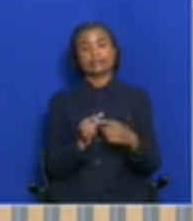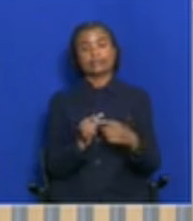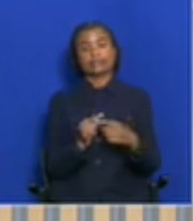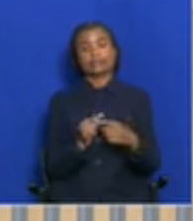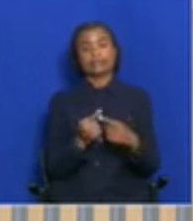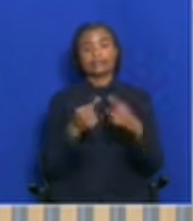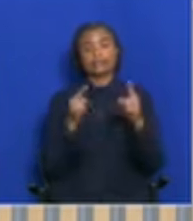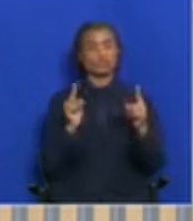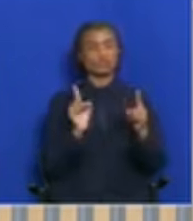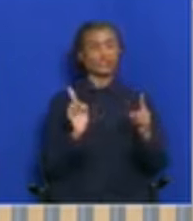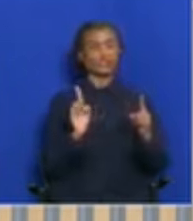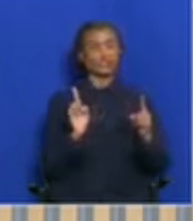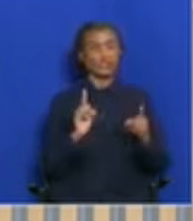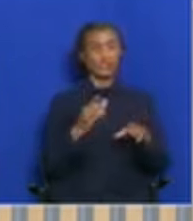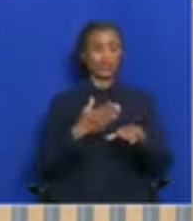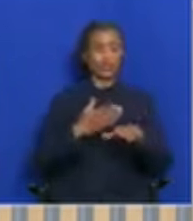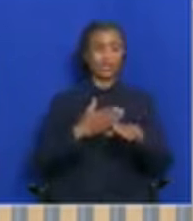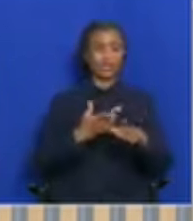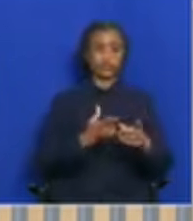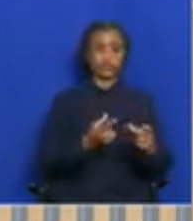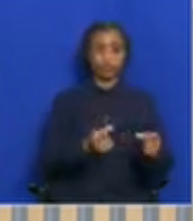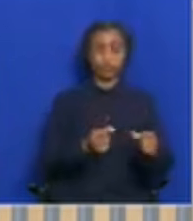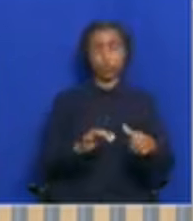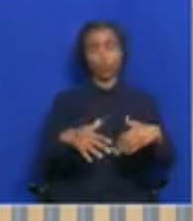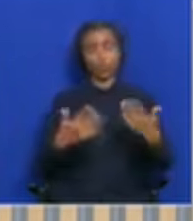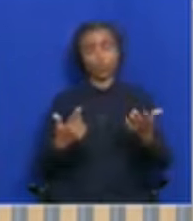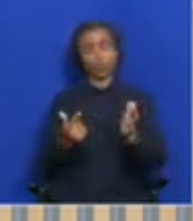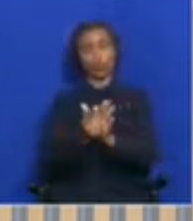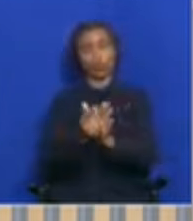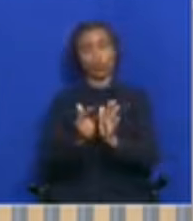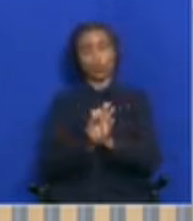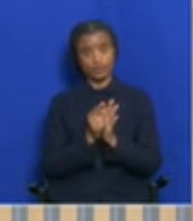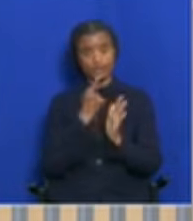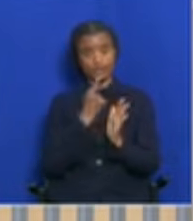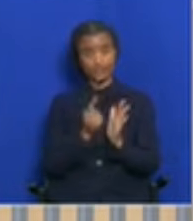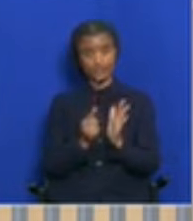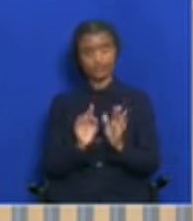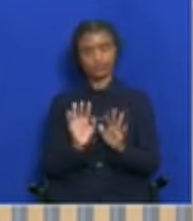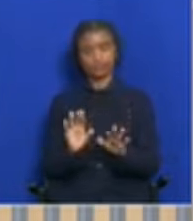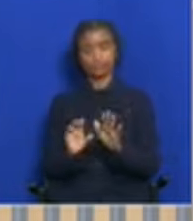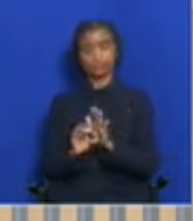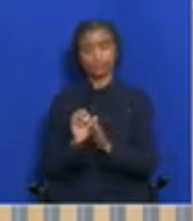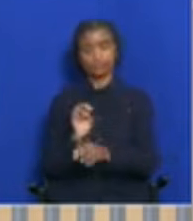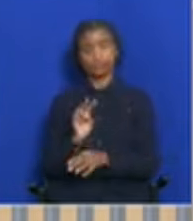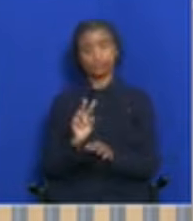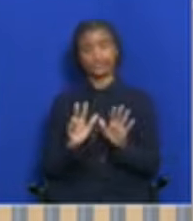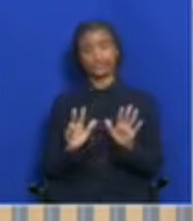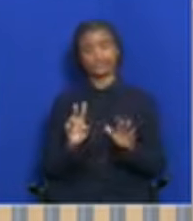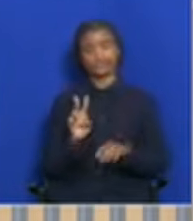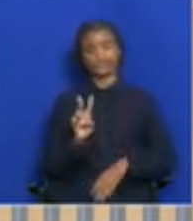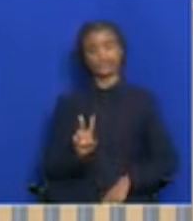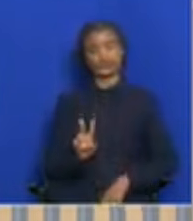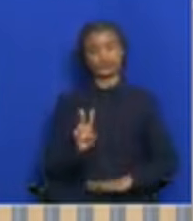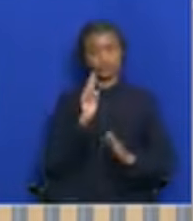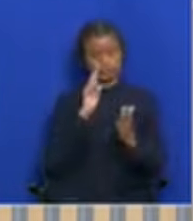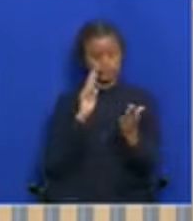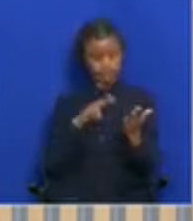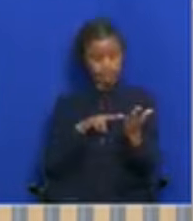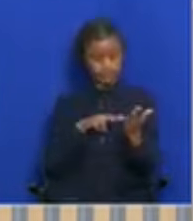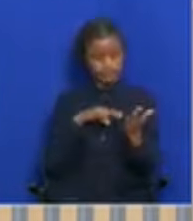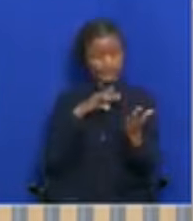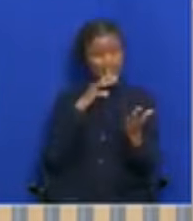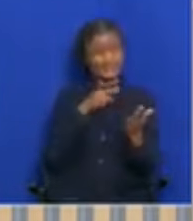prescribes. A quick look at 28.2 is authority to investigate, not to